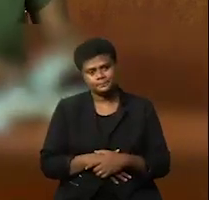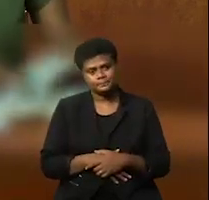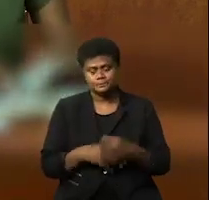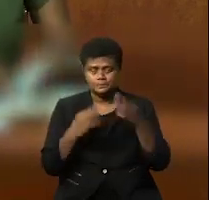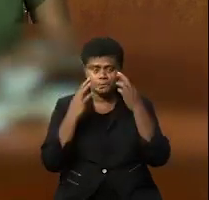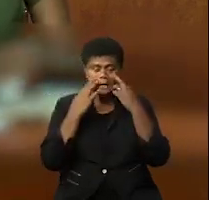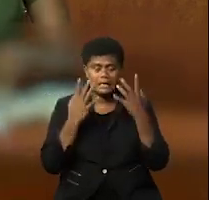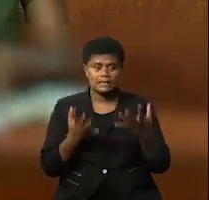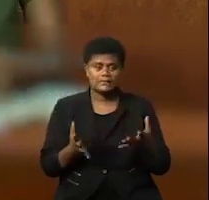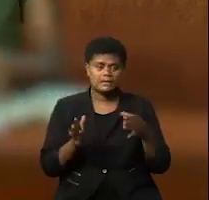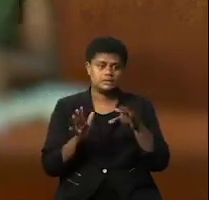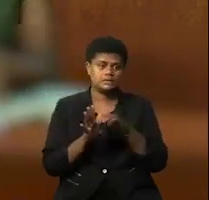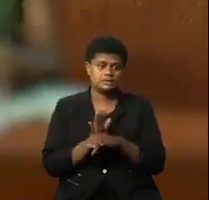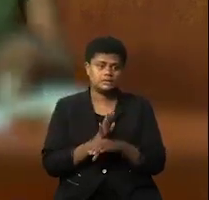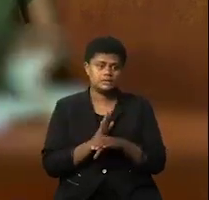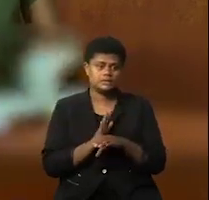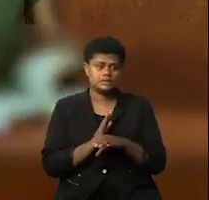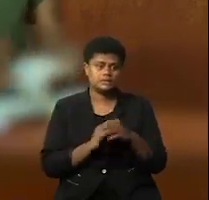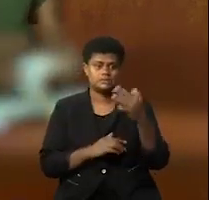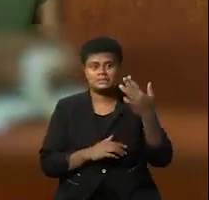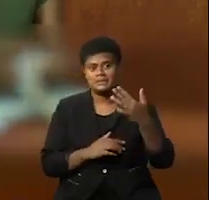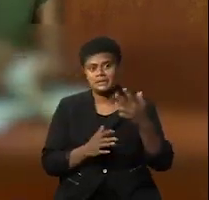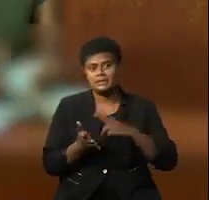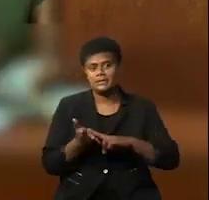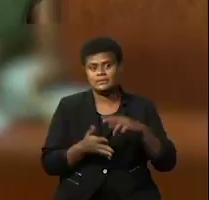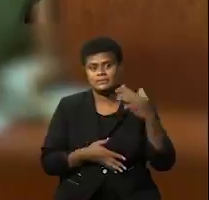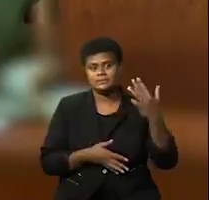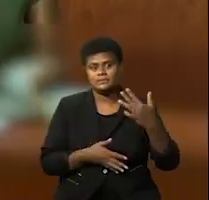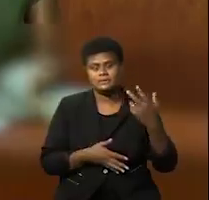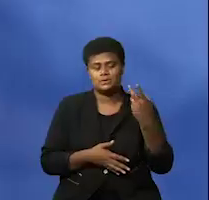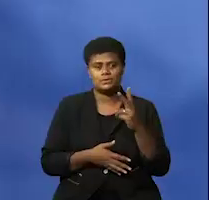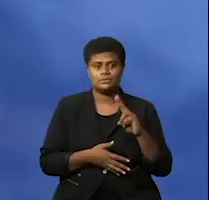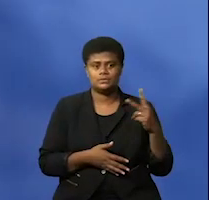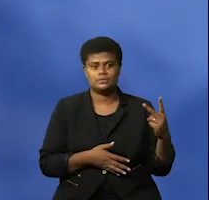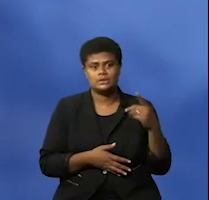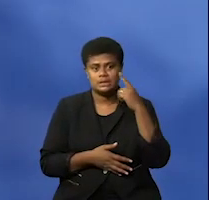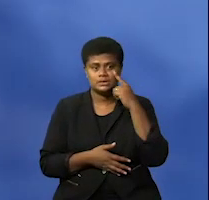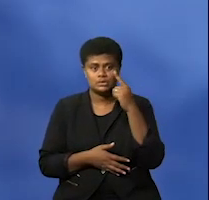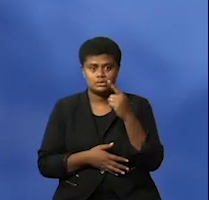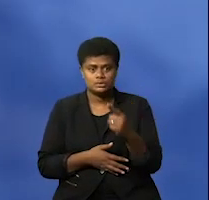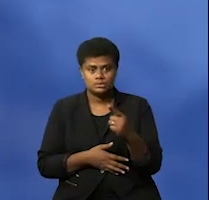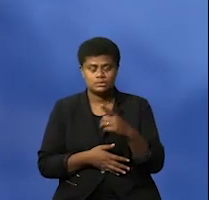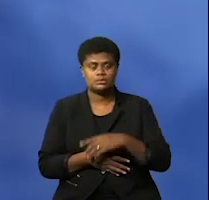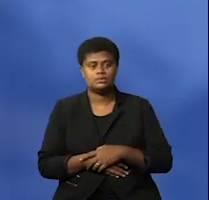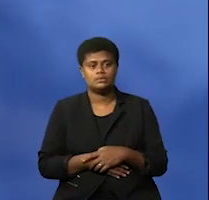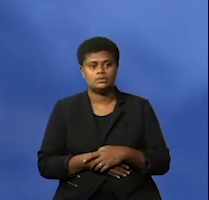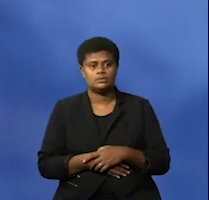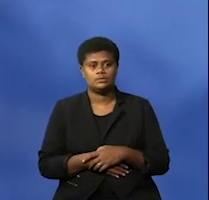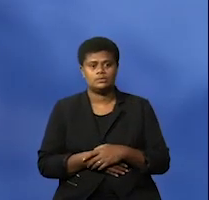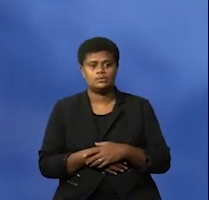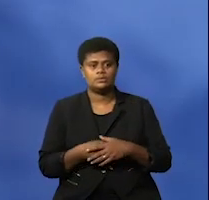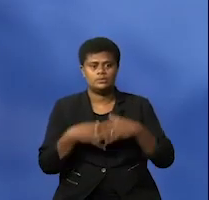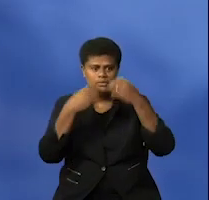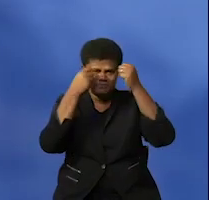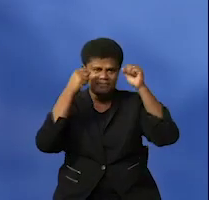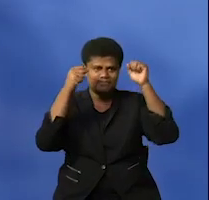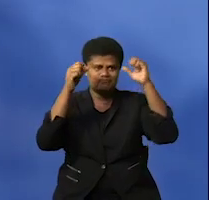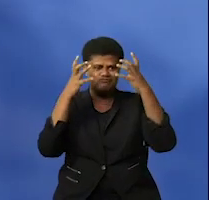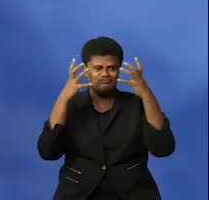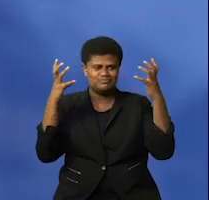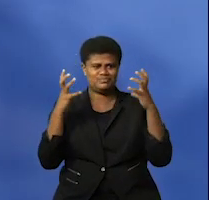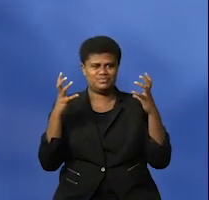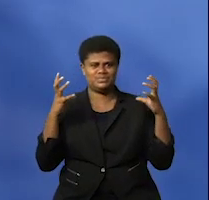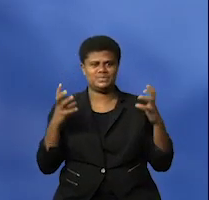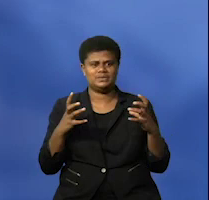to 21. Revelation 19, verse 19 to 21, and here is how it reads. "And I saw the beast, the kings of the earth, and